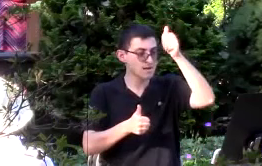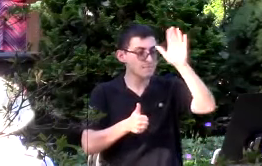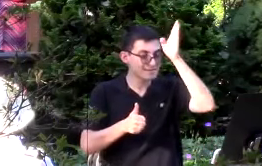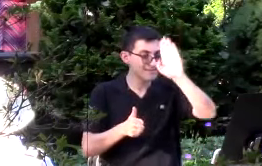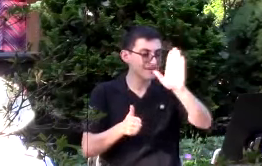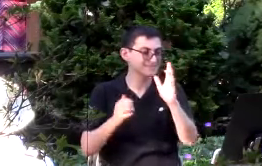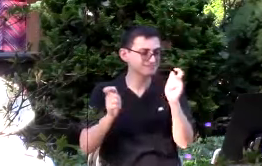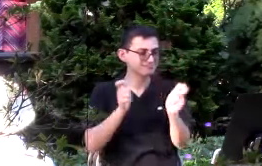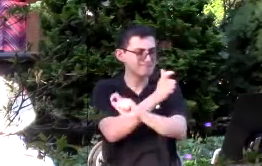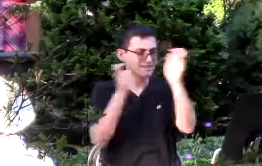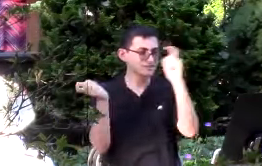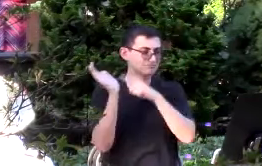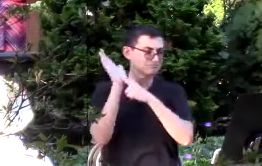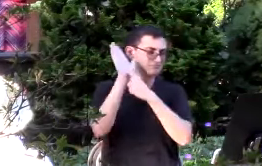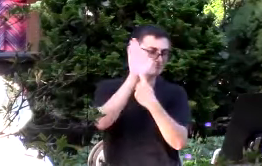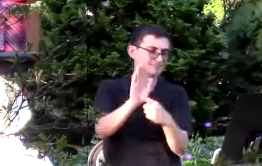v'chayechon